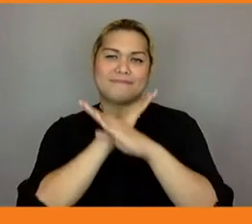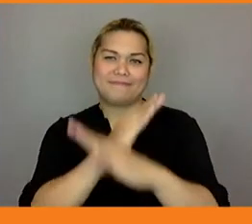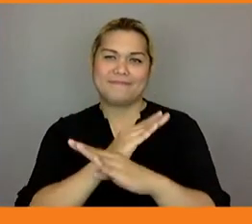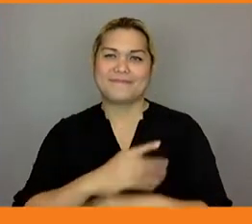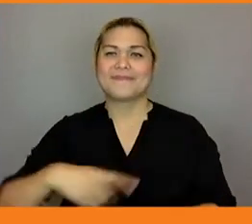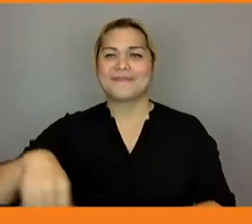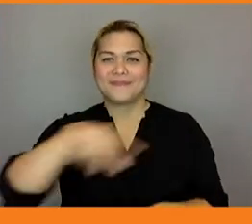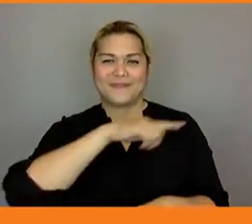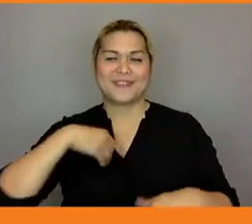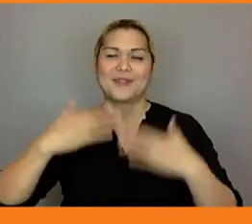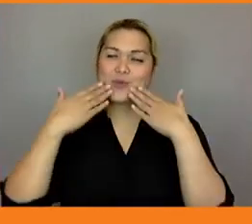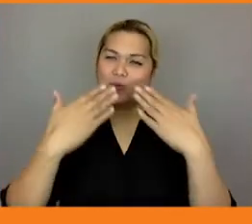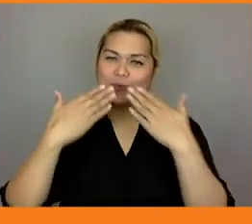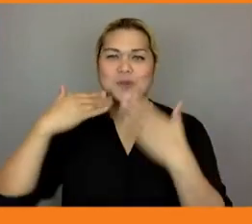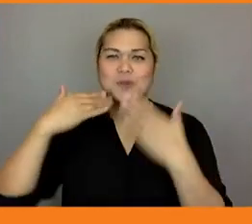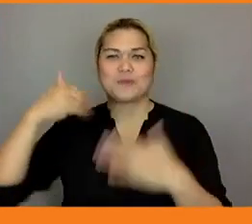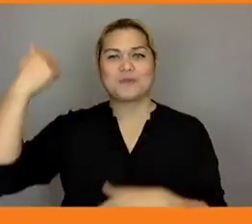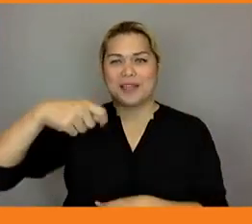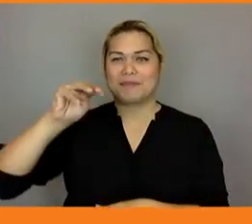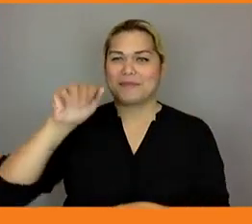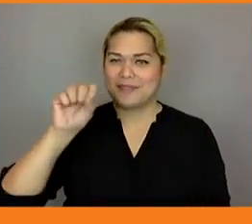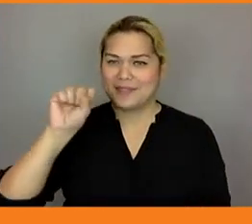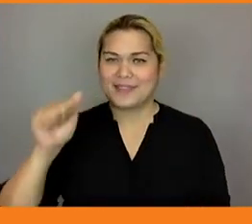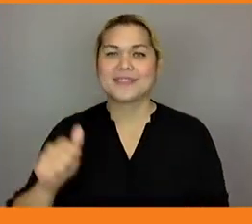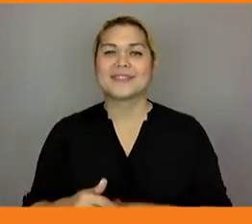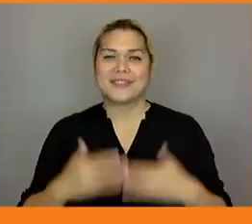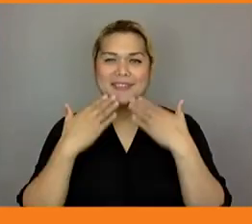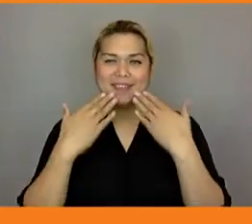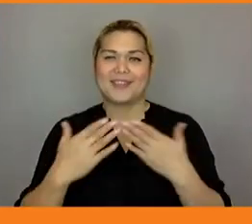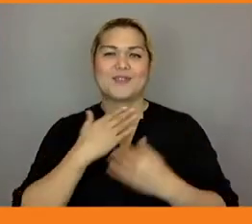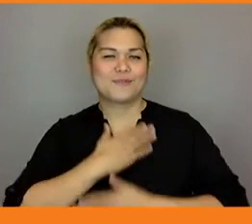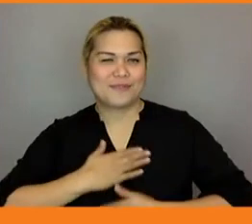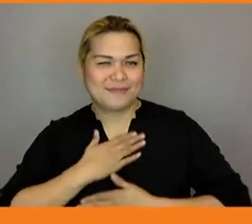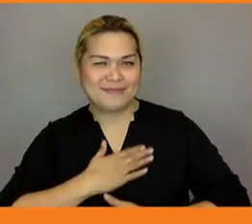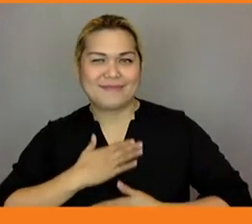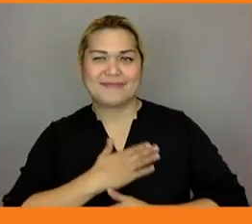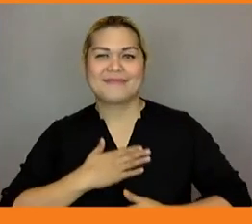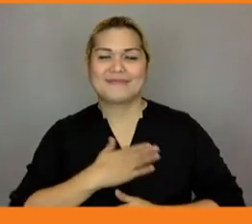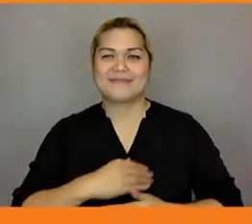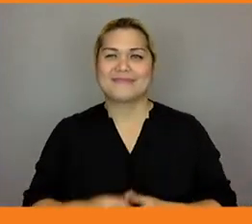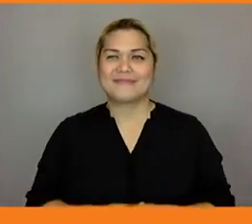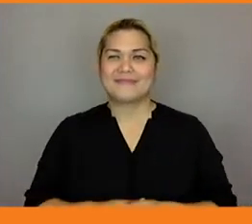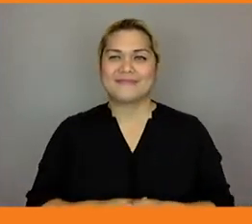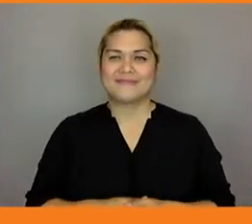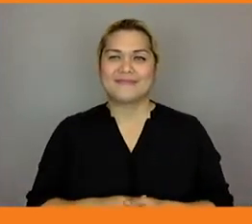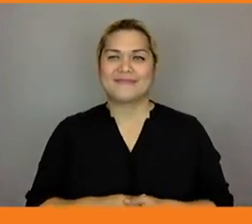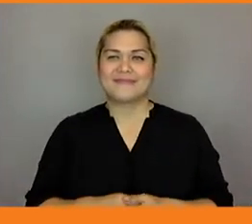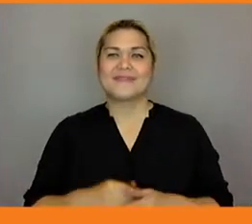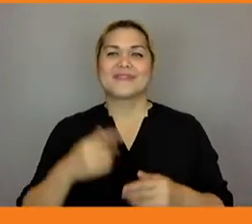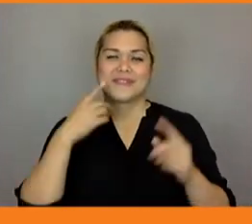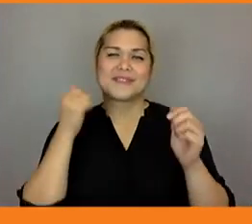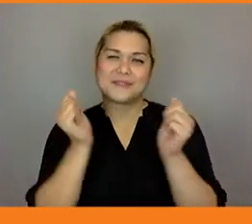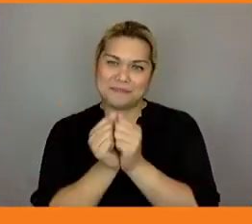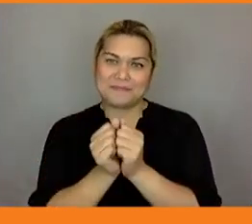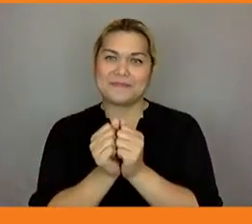responding to all of the questions. And we appreciate all of your perspectives. And thank you for spending your time with us to converse on very important